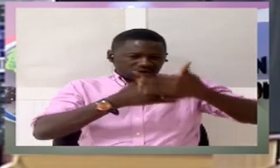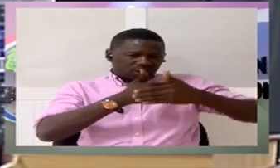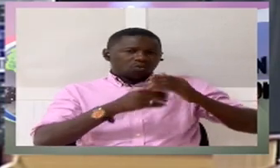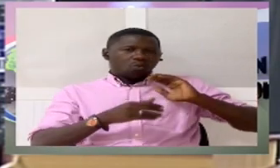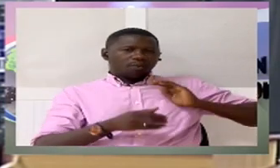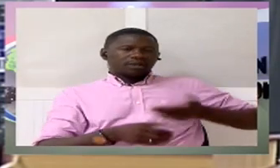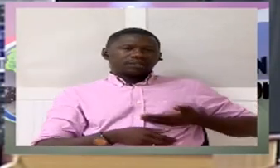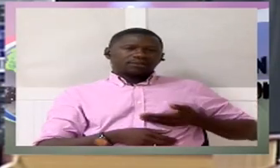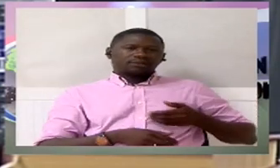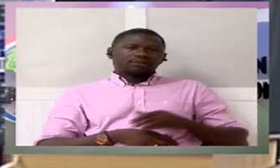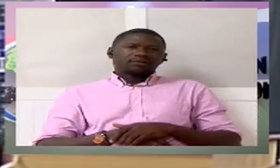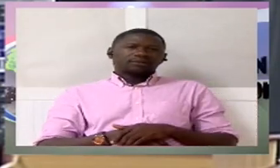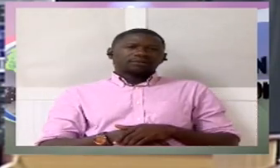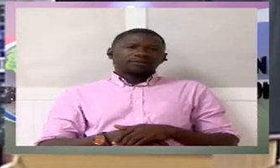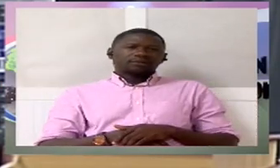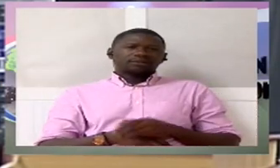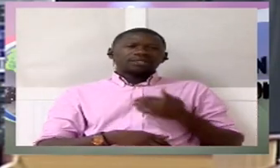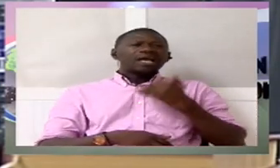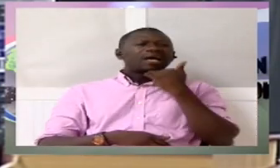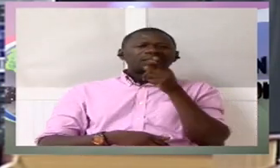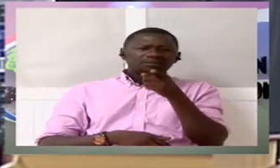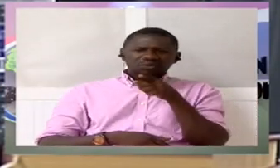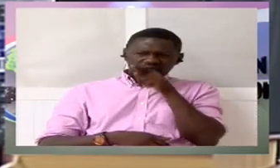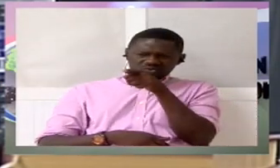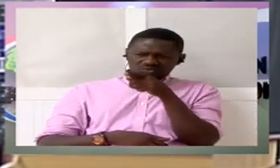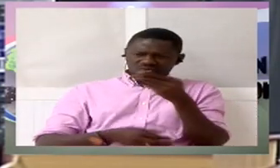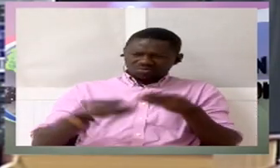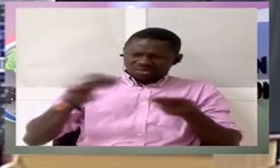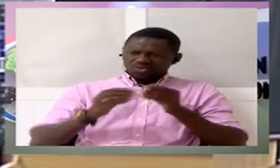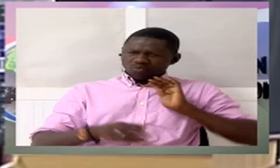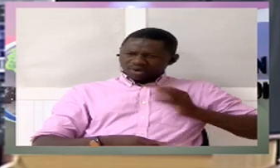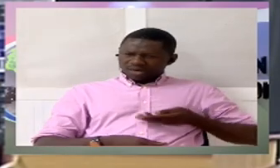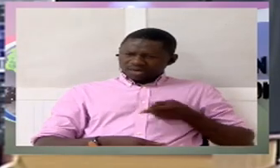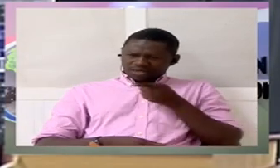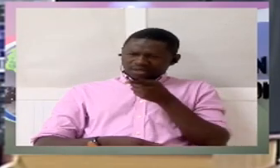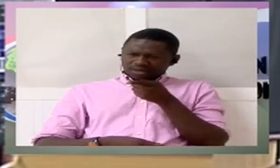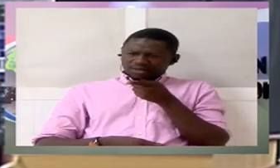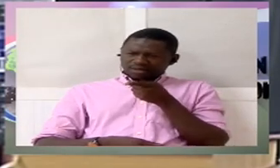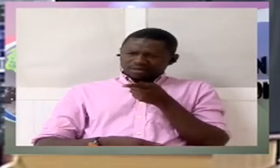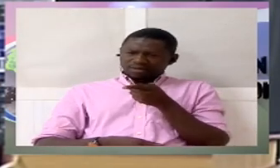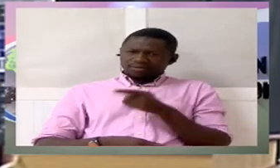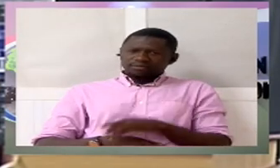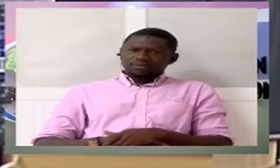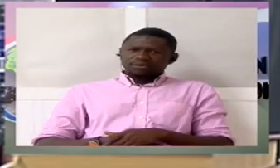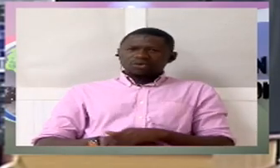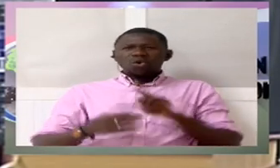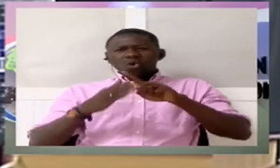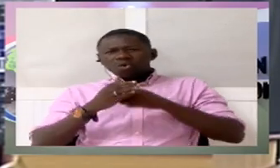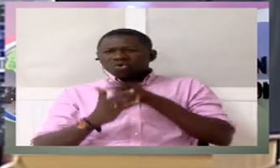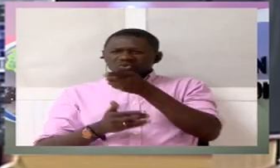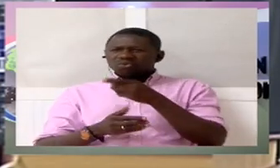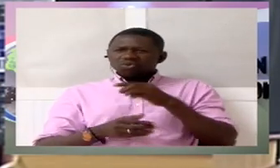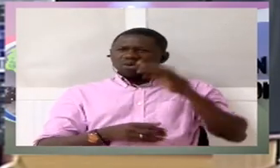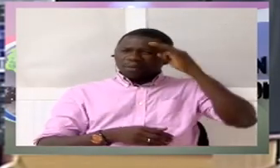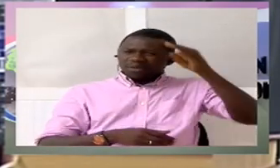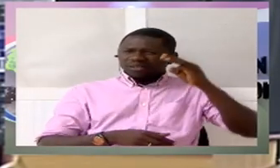woman, she asked her, "Are you a businesswoman? Wala imu minister la